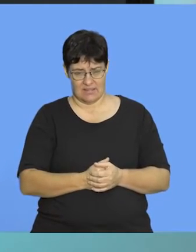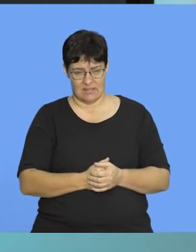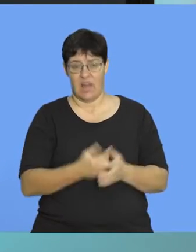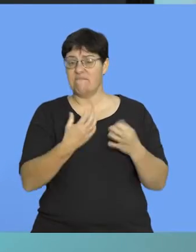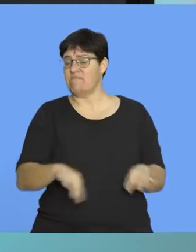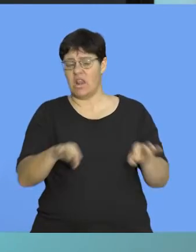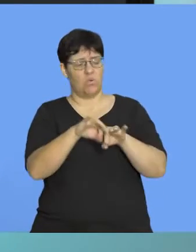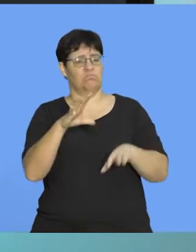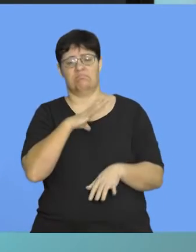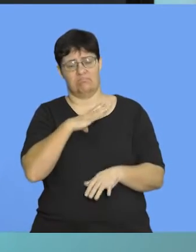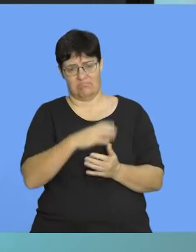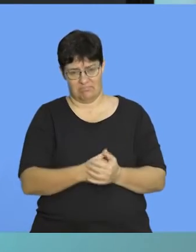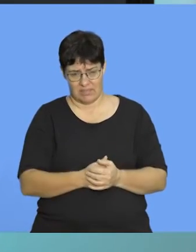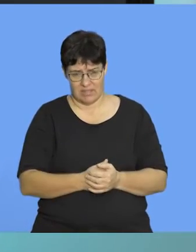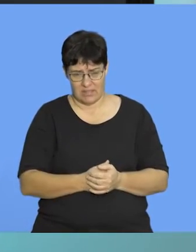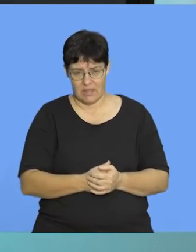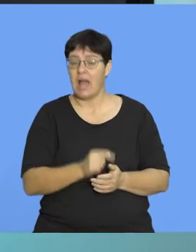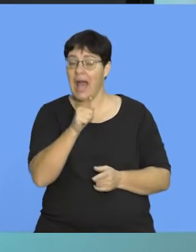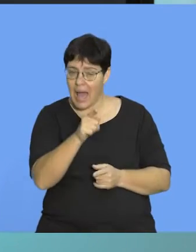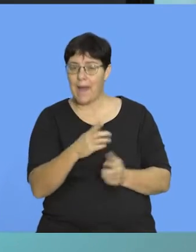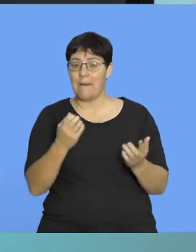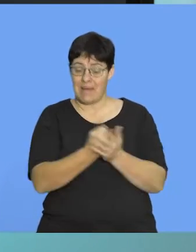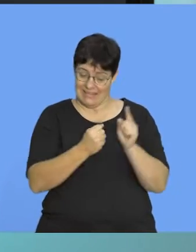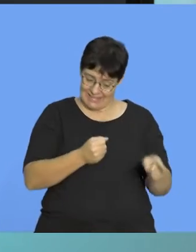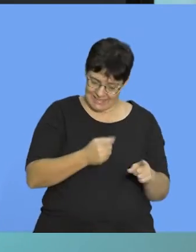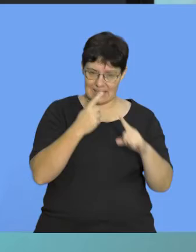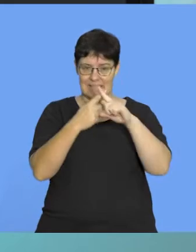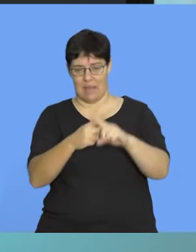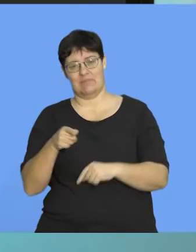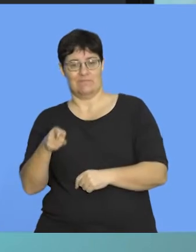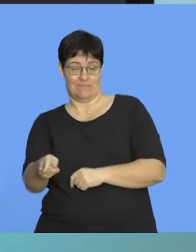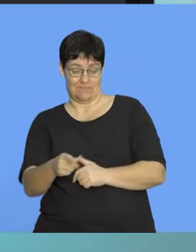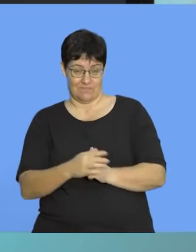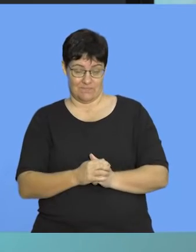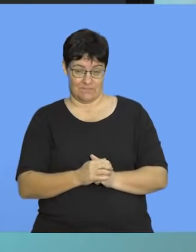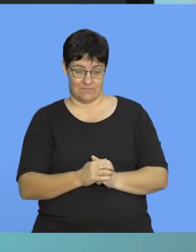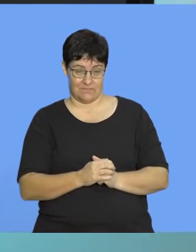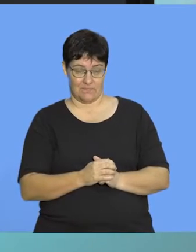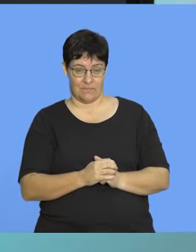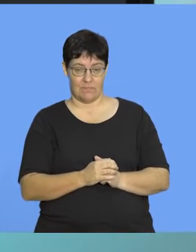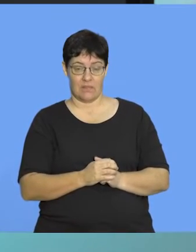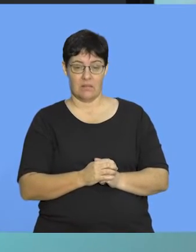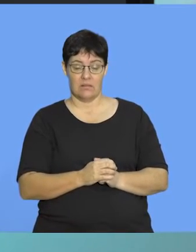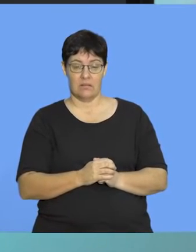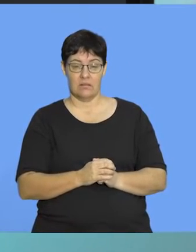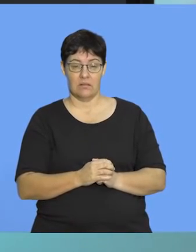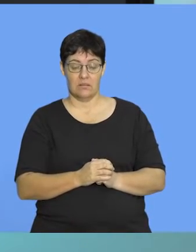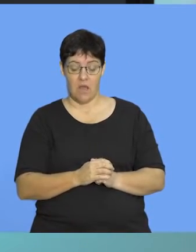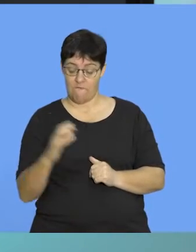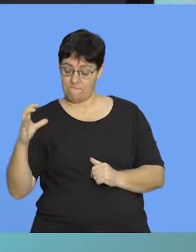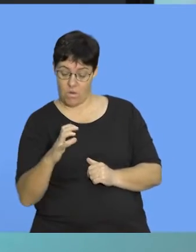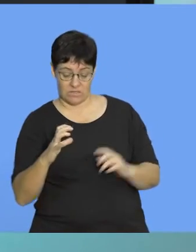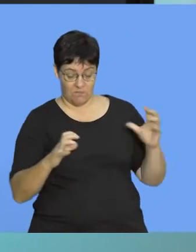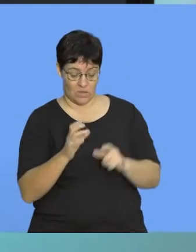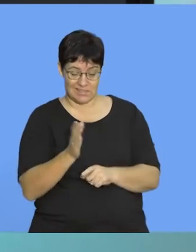about the value. It's about the fact that they have to be multiplied together. So, force between the two